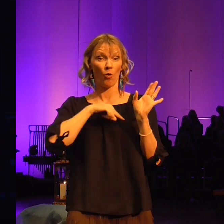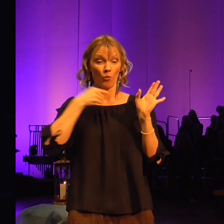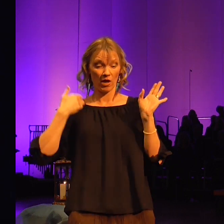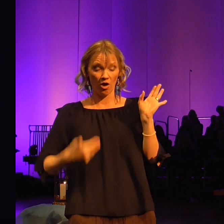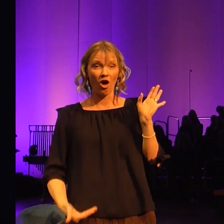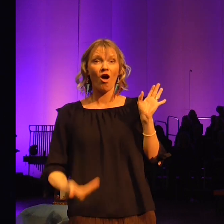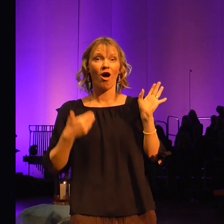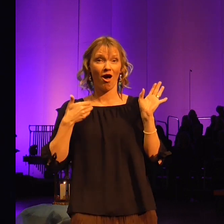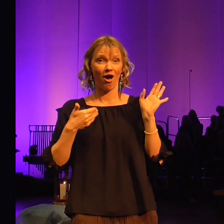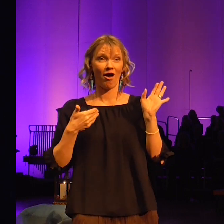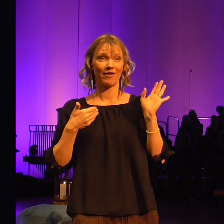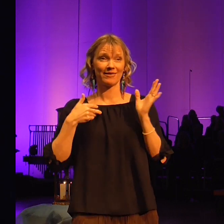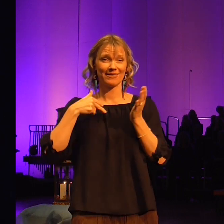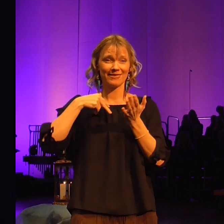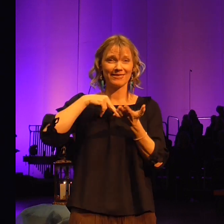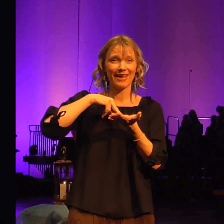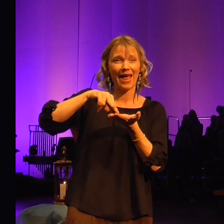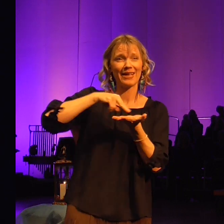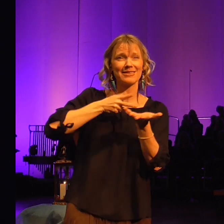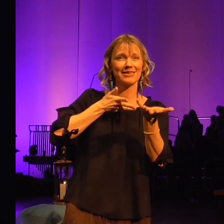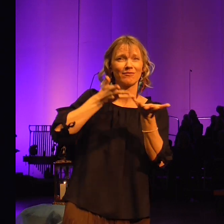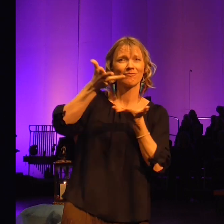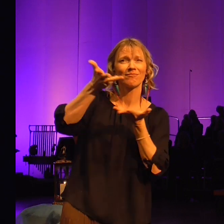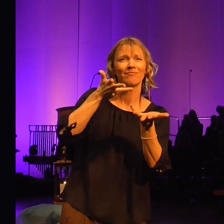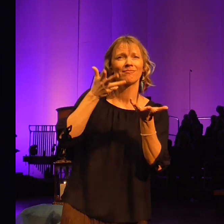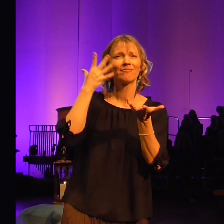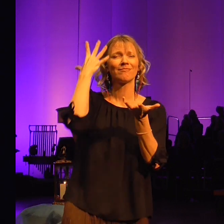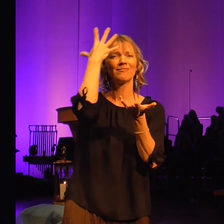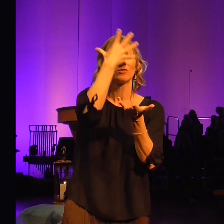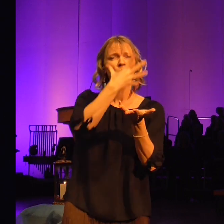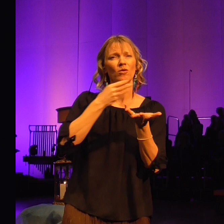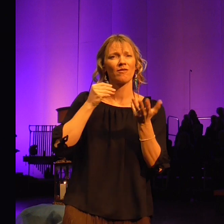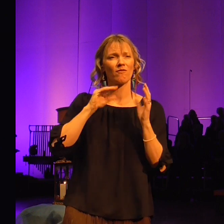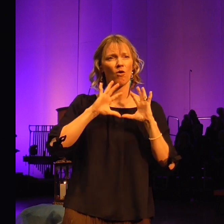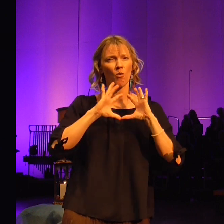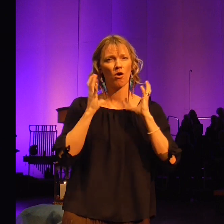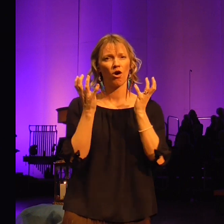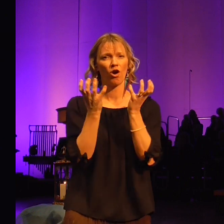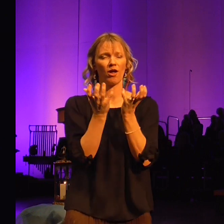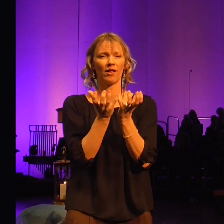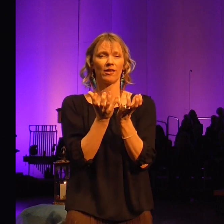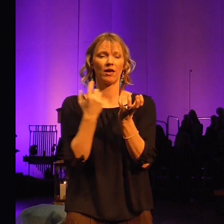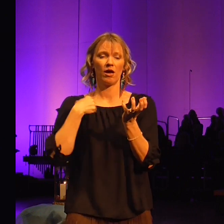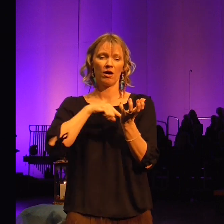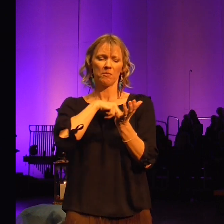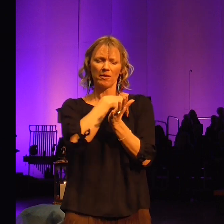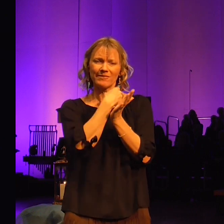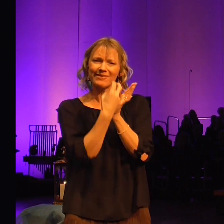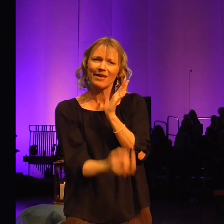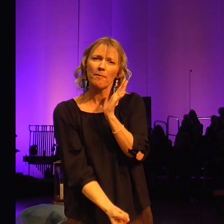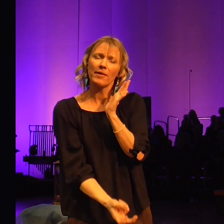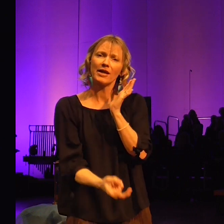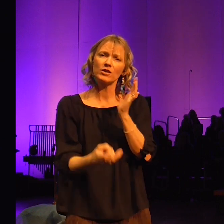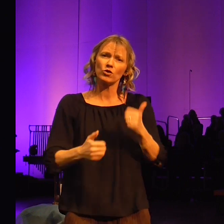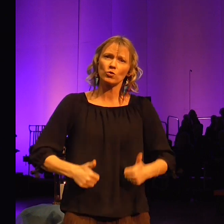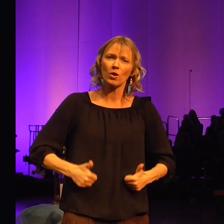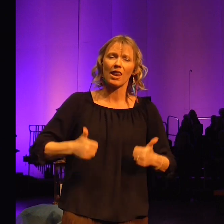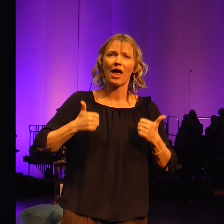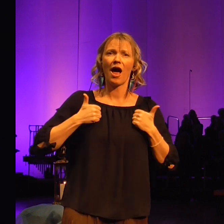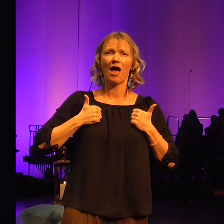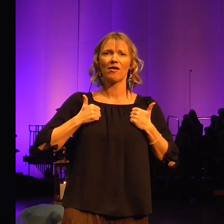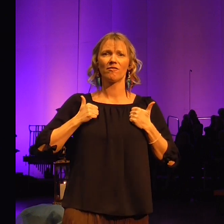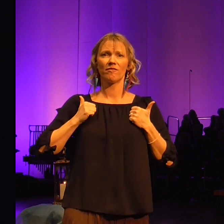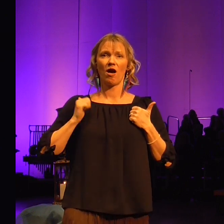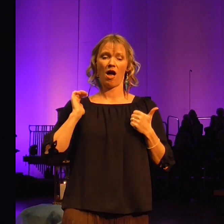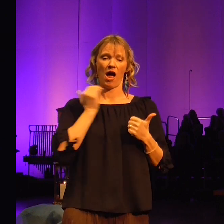are, dancing in this beautiful world and stepping into life and the path